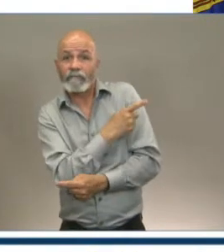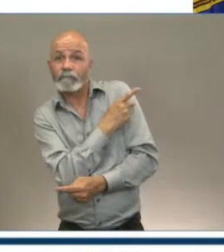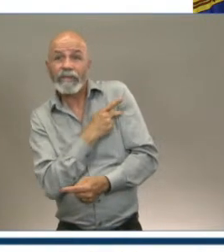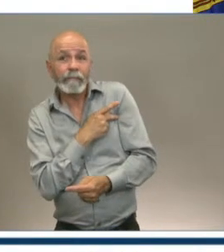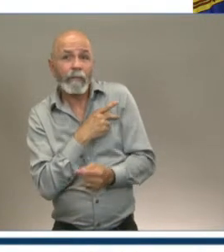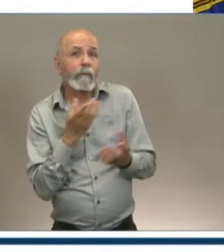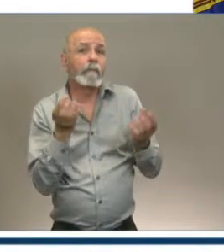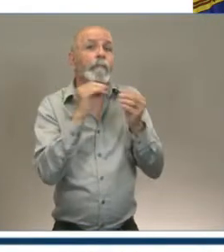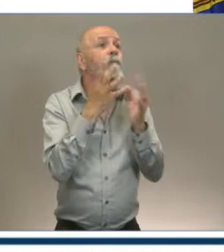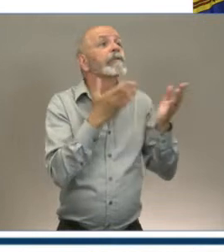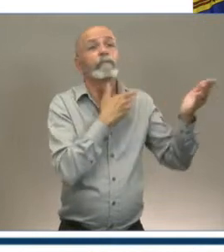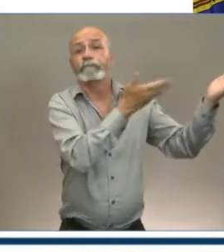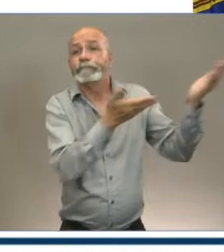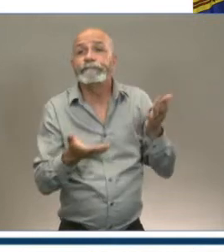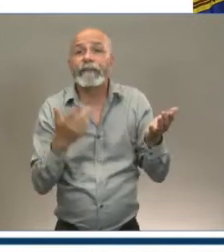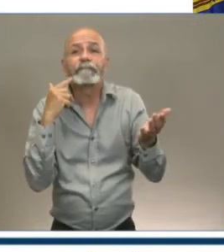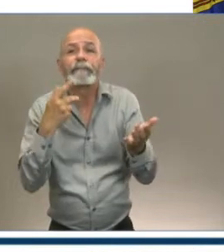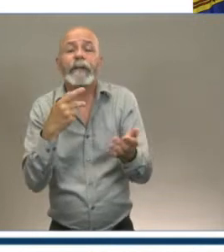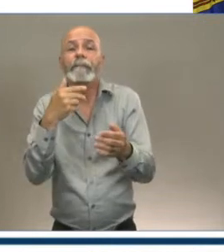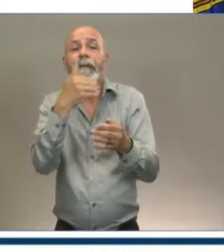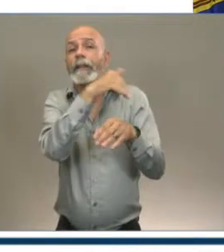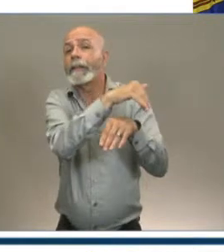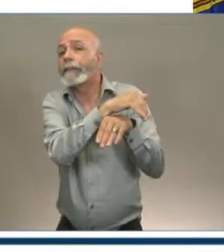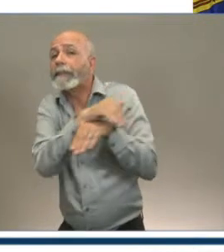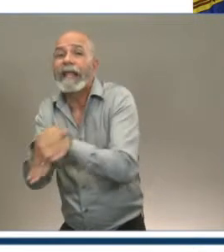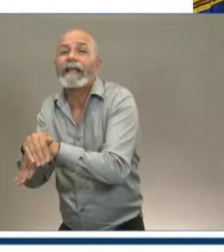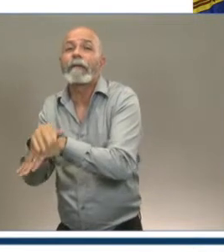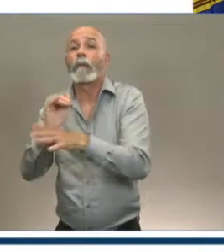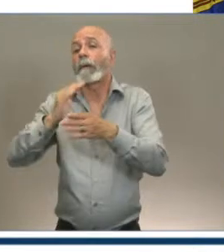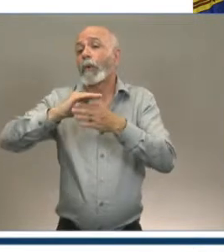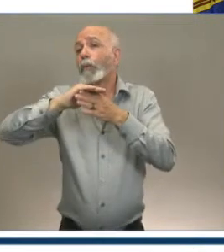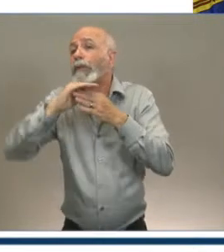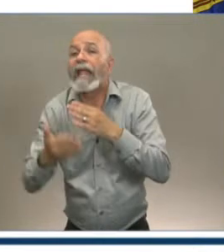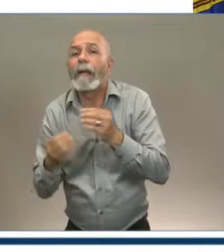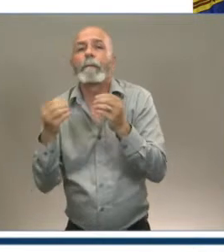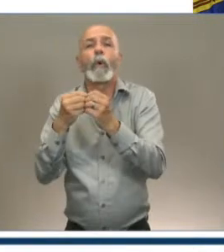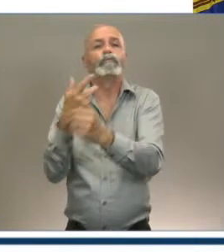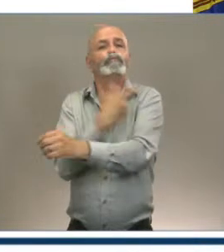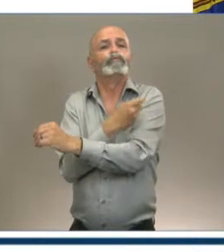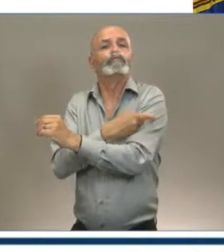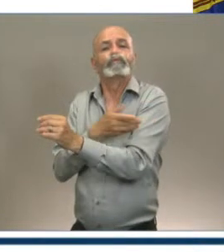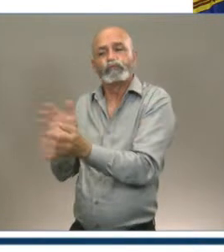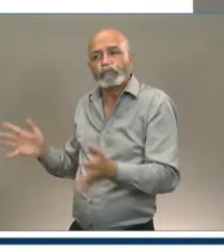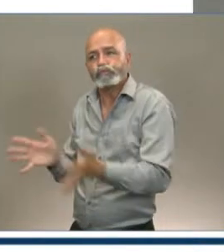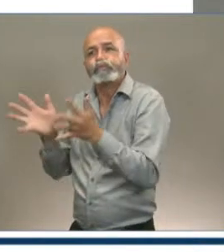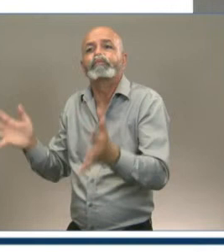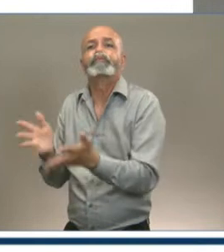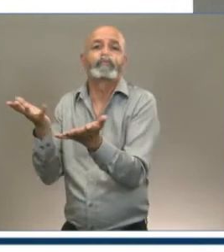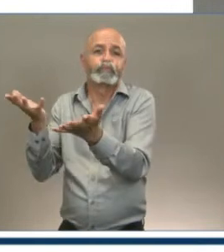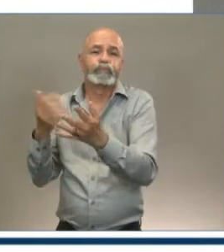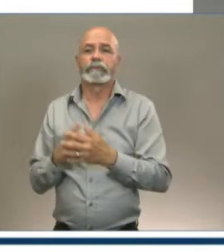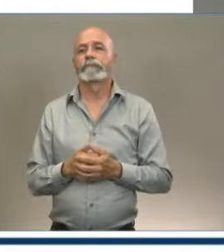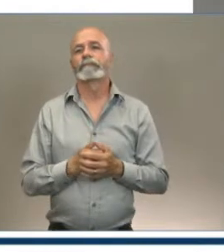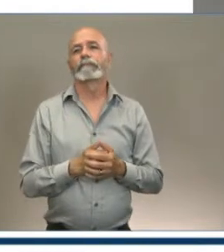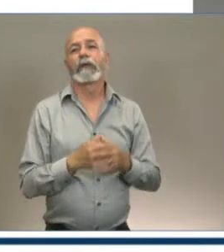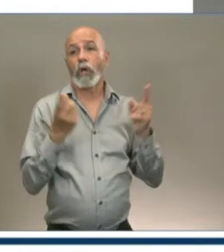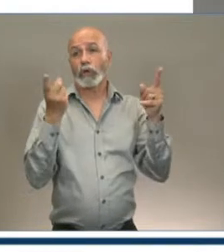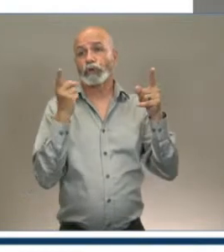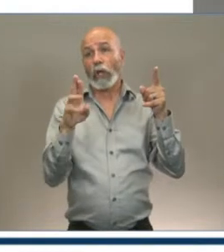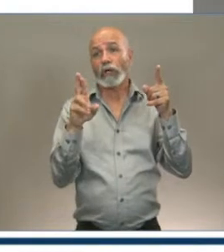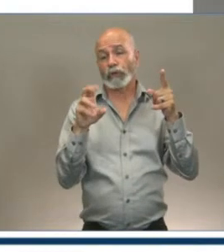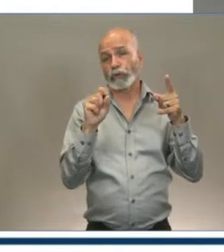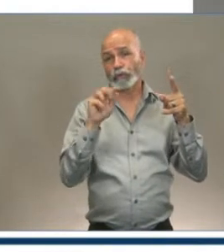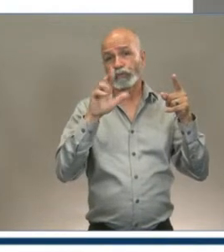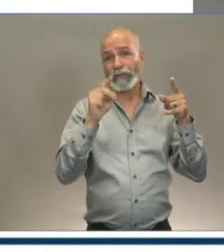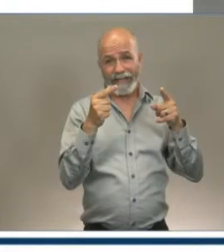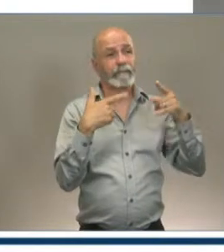clinics, and things like that to further increase our vaccine capacity. So it's 20,000 doses of vaccine we're delivering